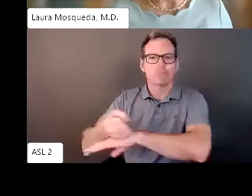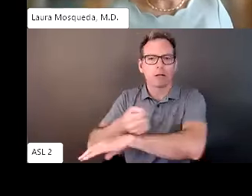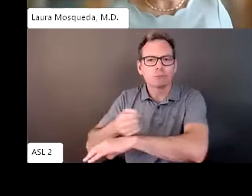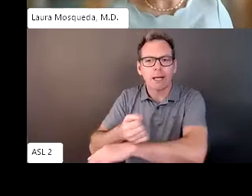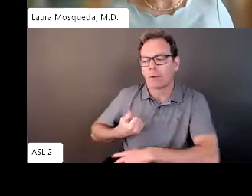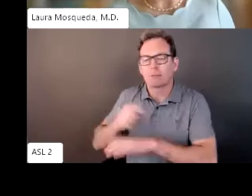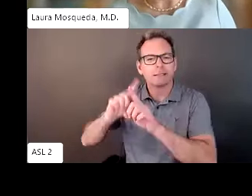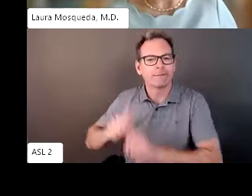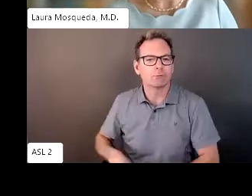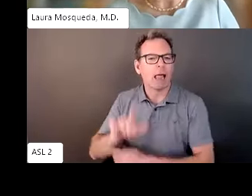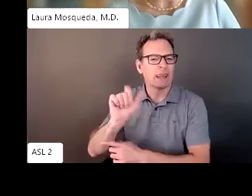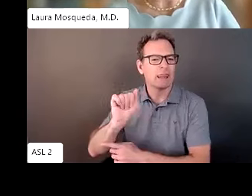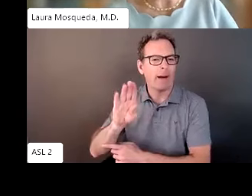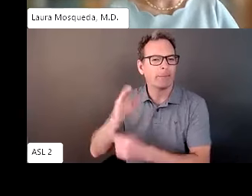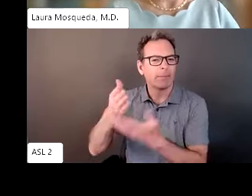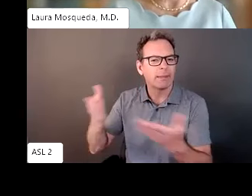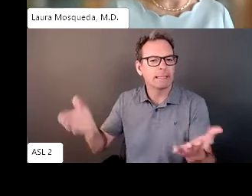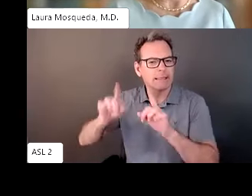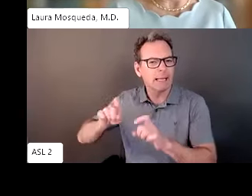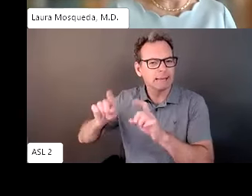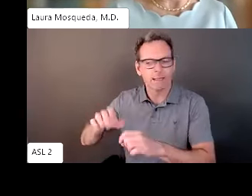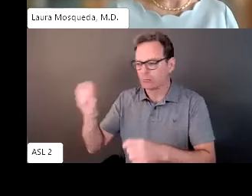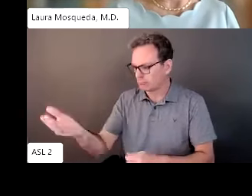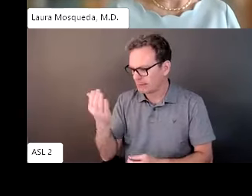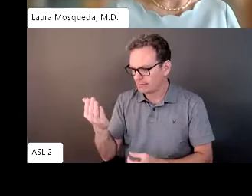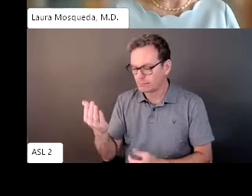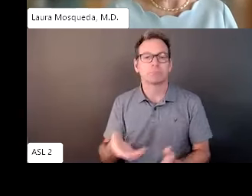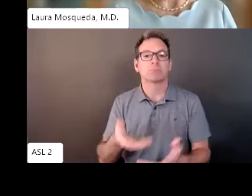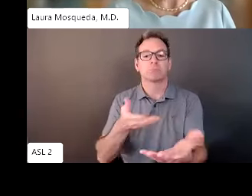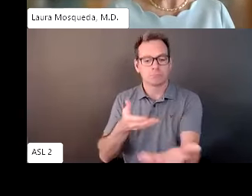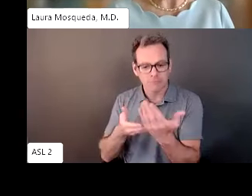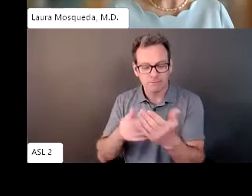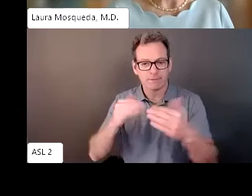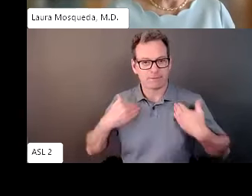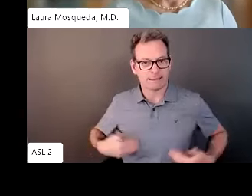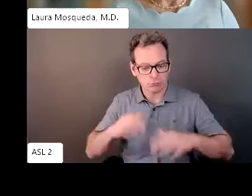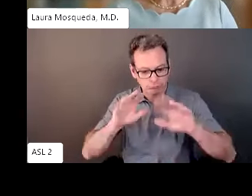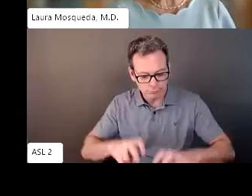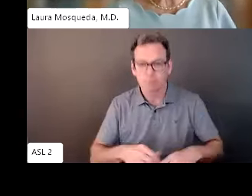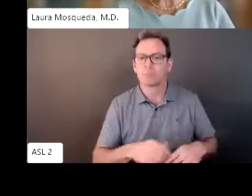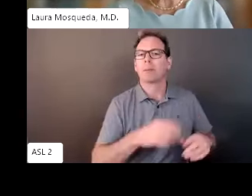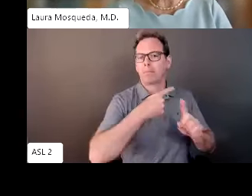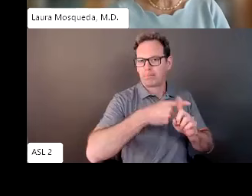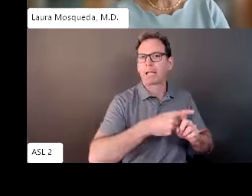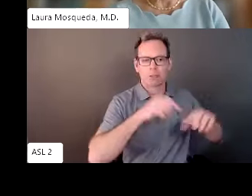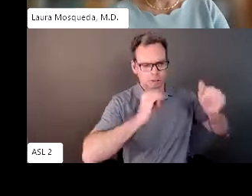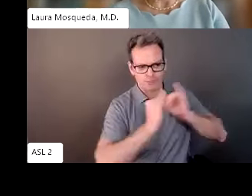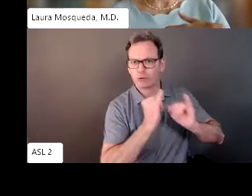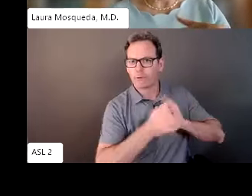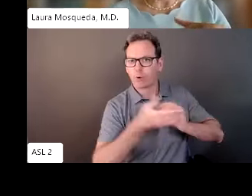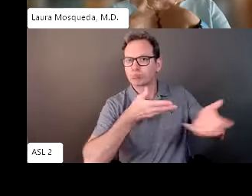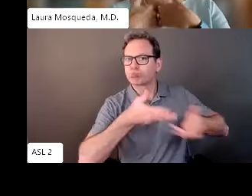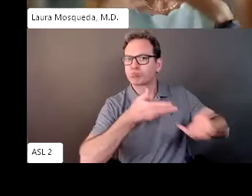at laboratory evidence, and I often do when we're trying to figure out what's going on. The kinds of things I'm looking